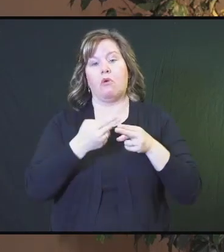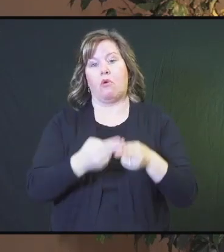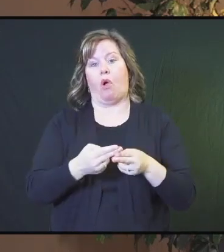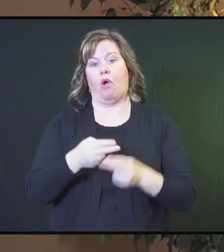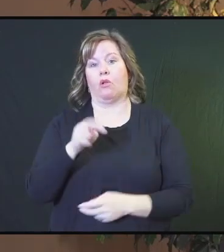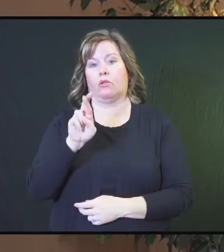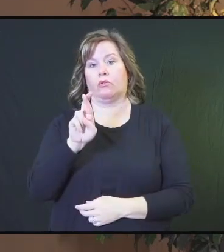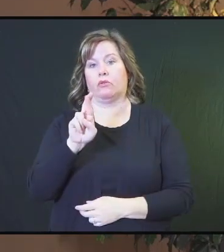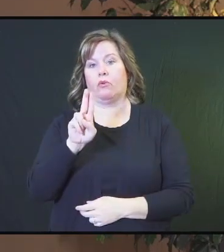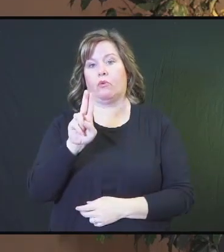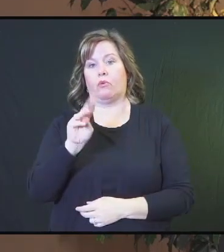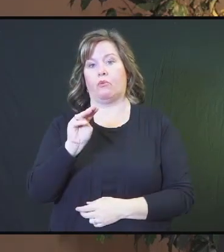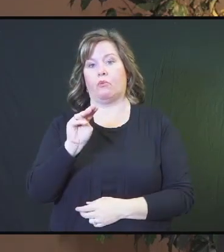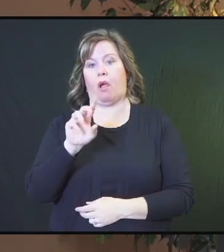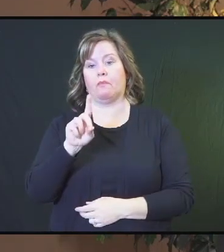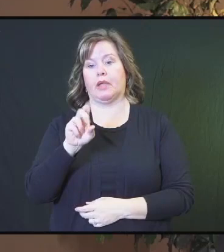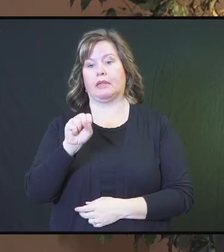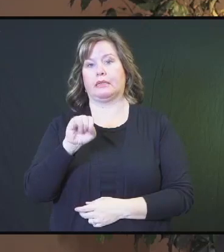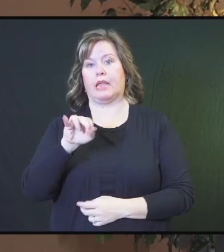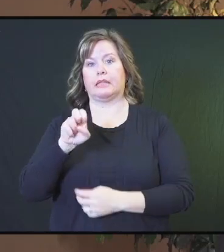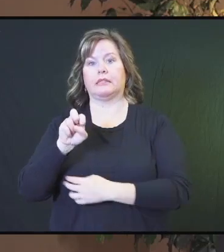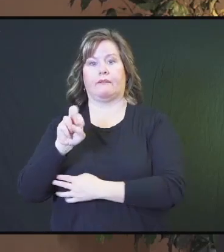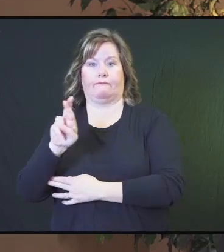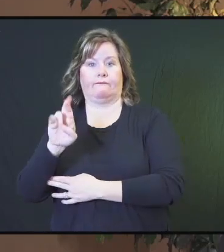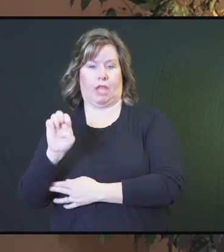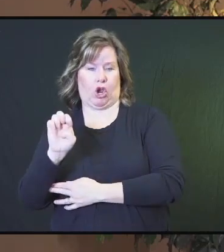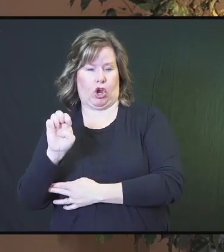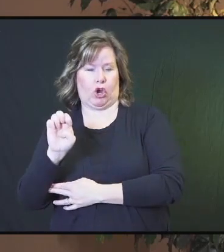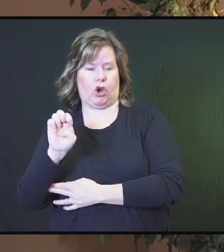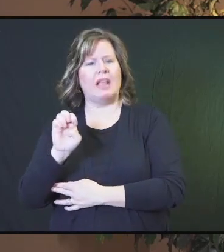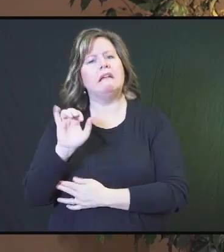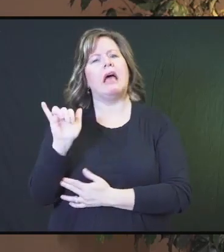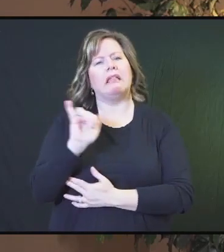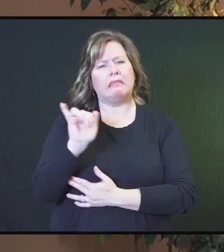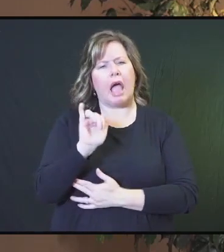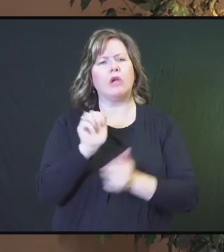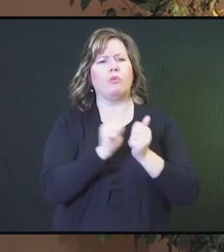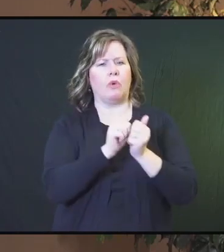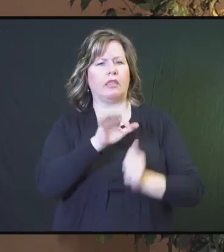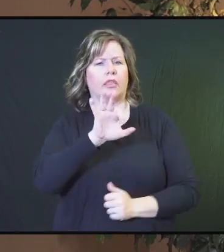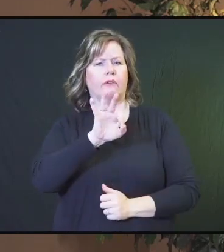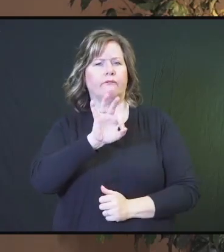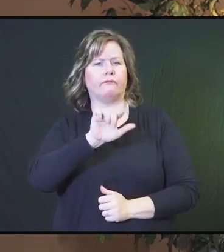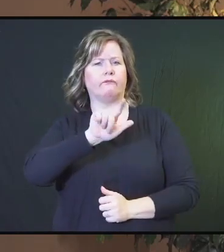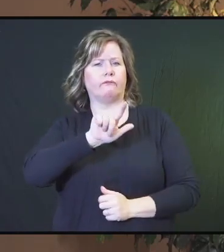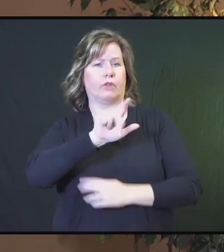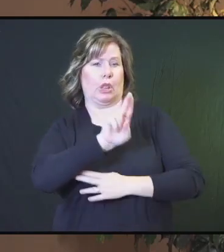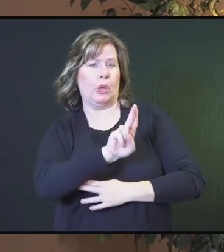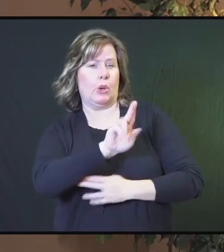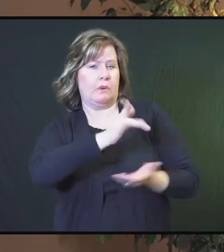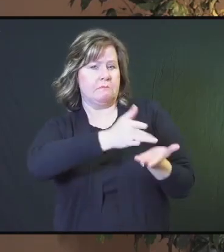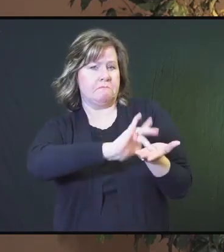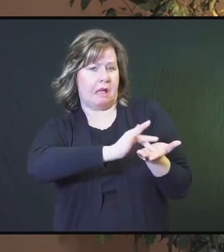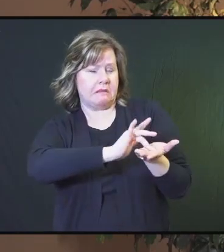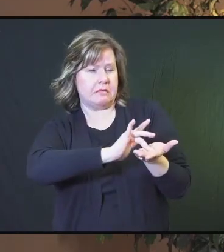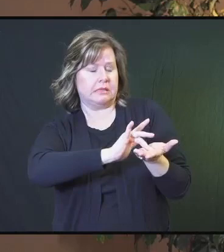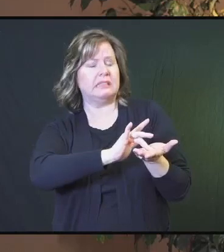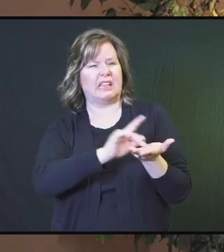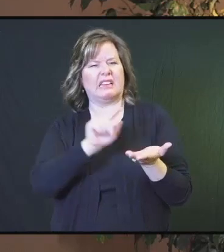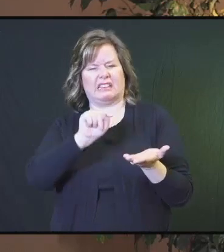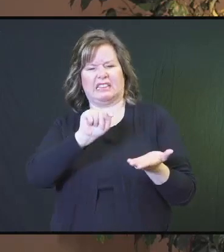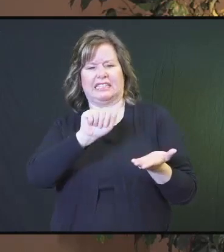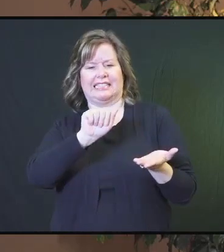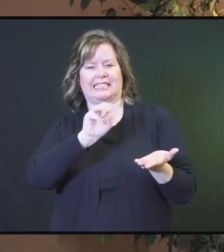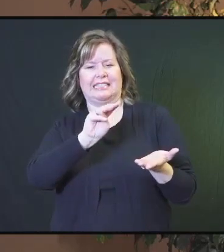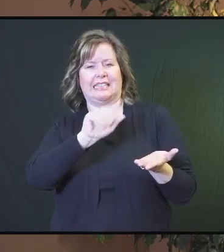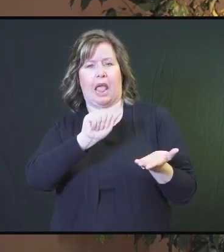to COVID-19, kind of like Tamiflu is to influenza. It's undergoing human clinical trials right